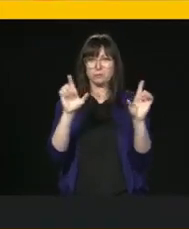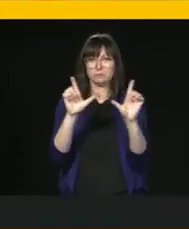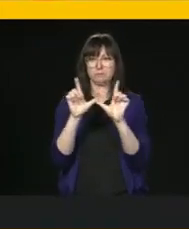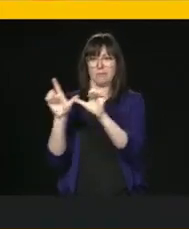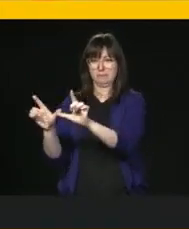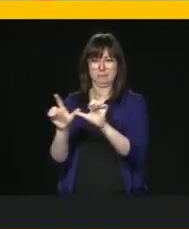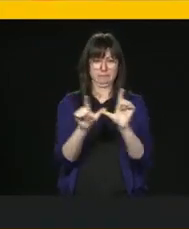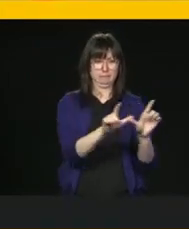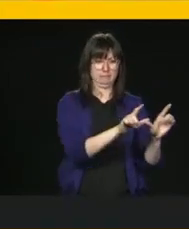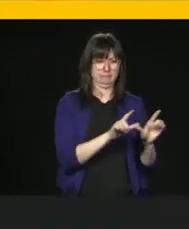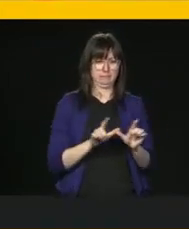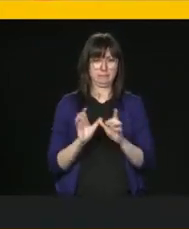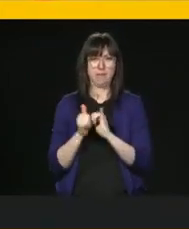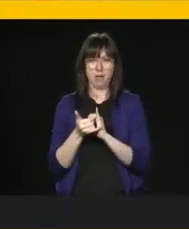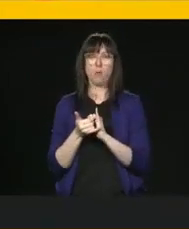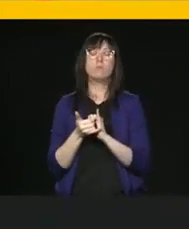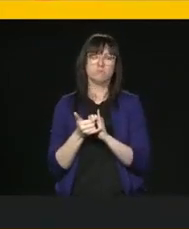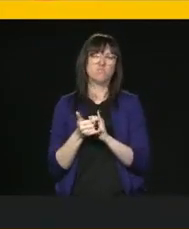strategy.